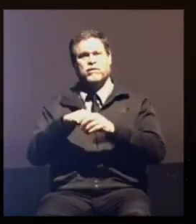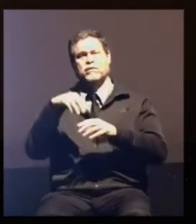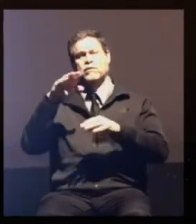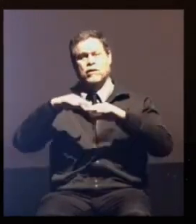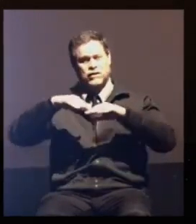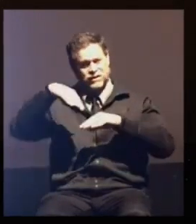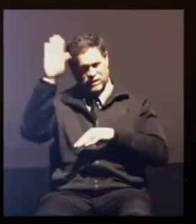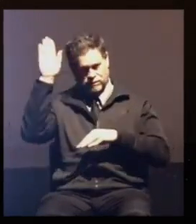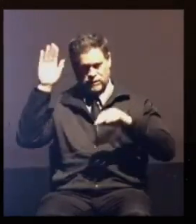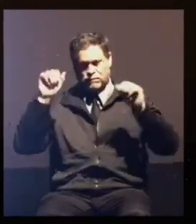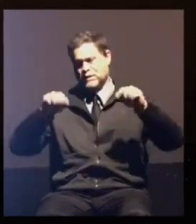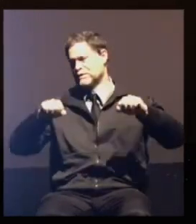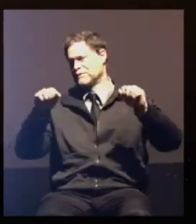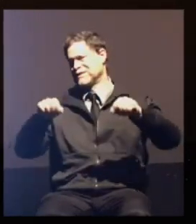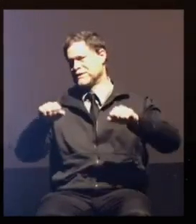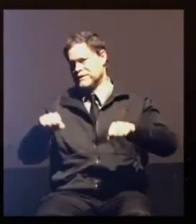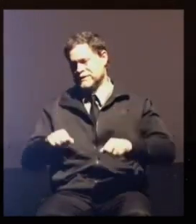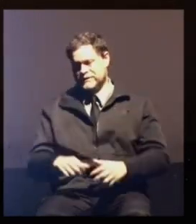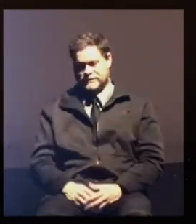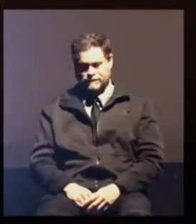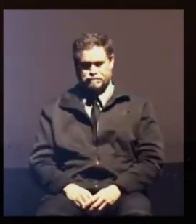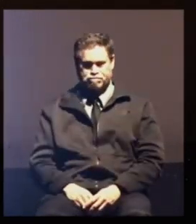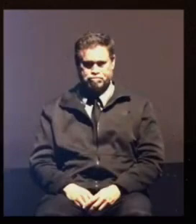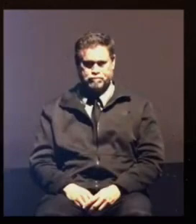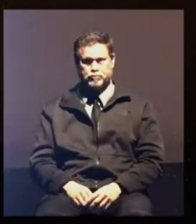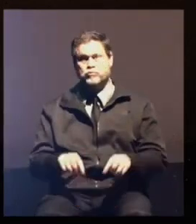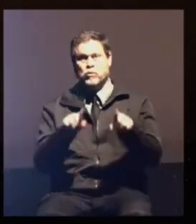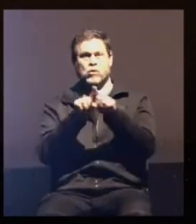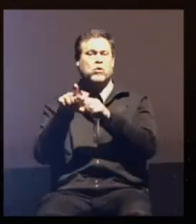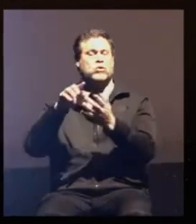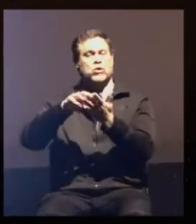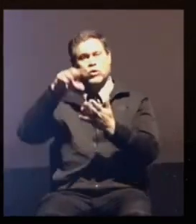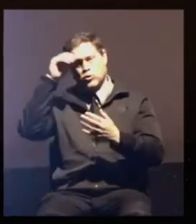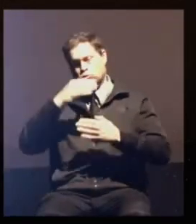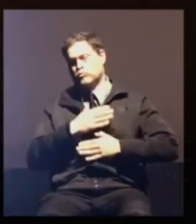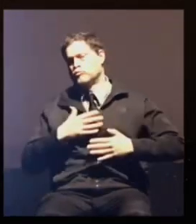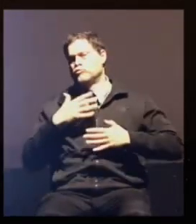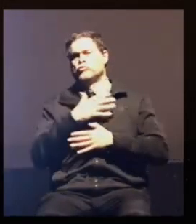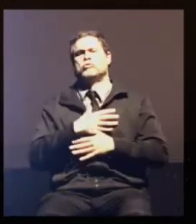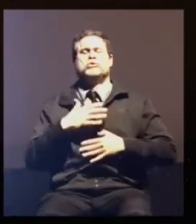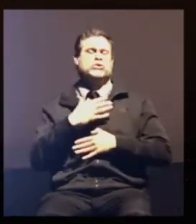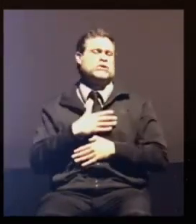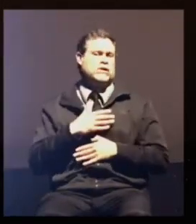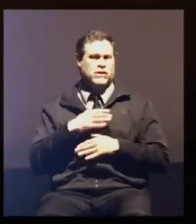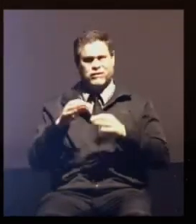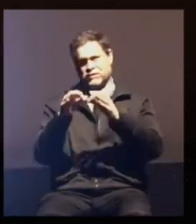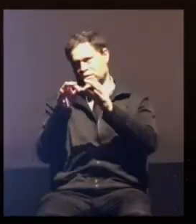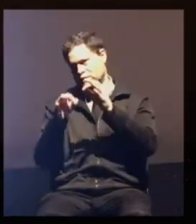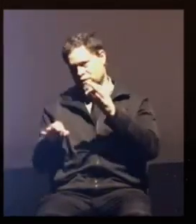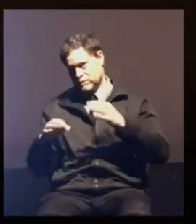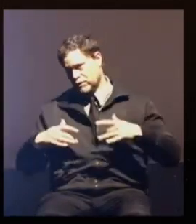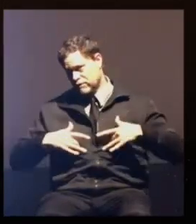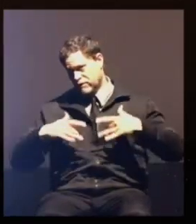unlimited possibilities. I also learned to appreciate how simple